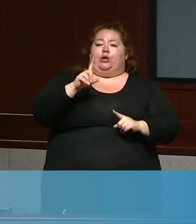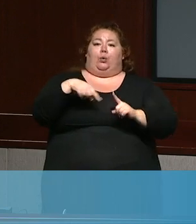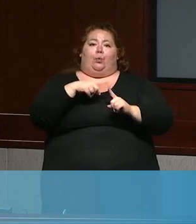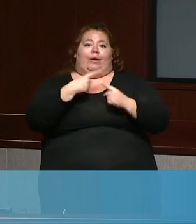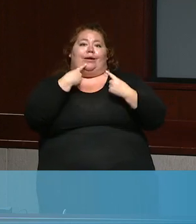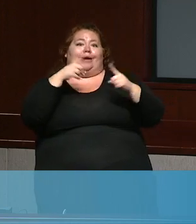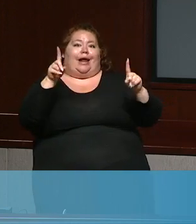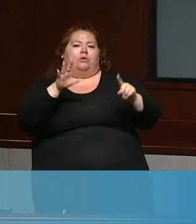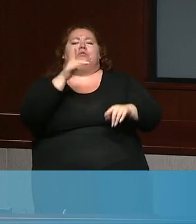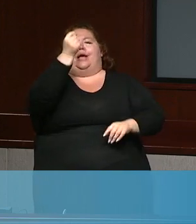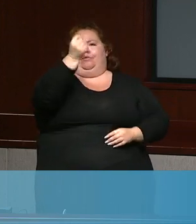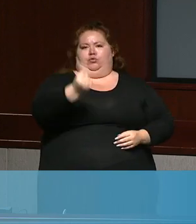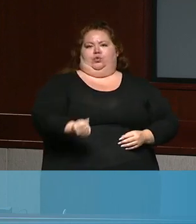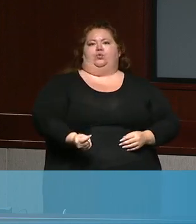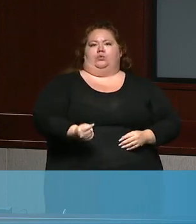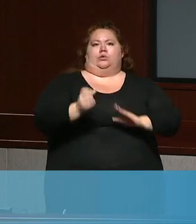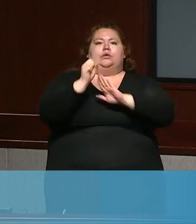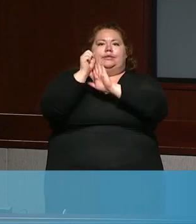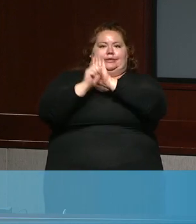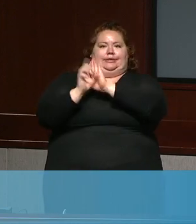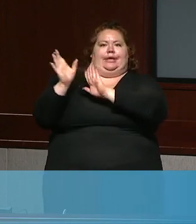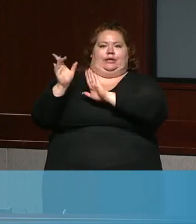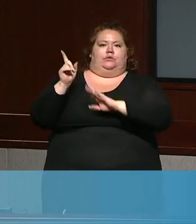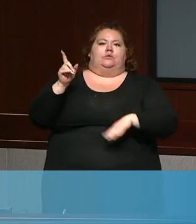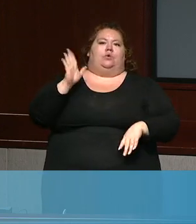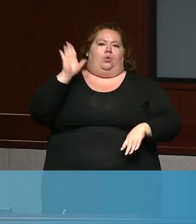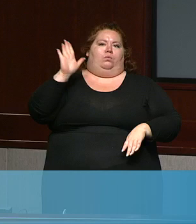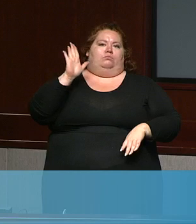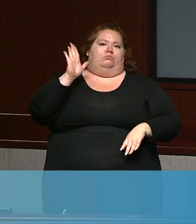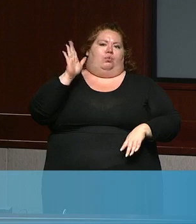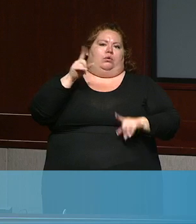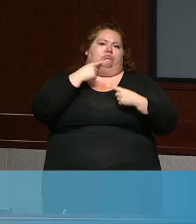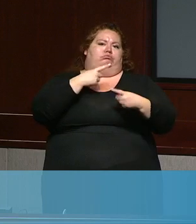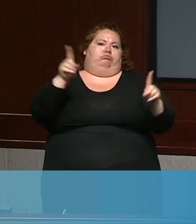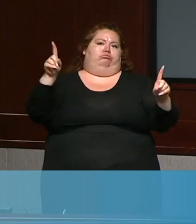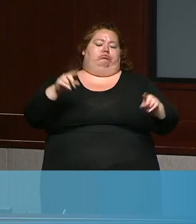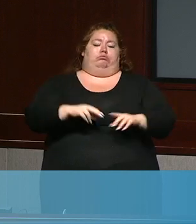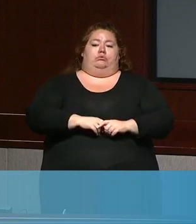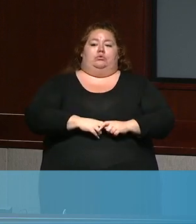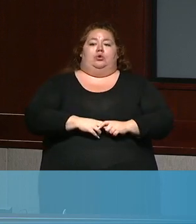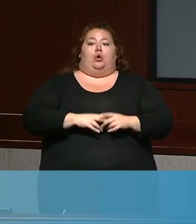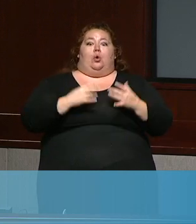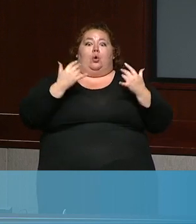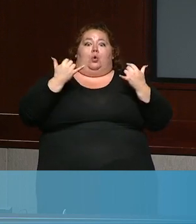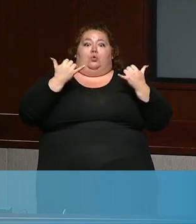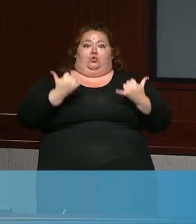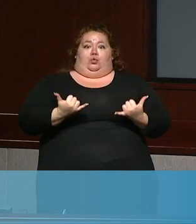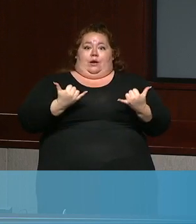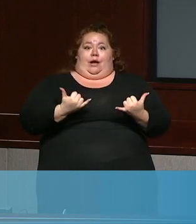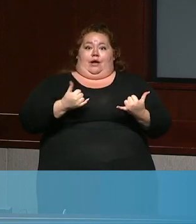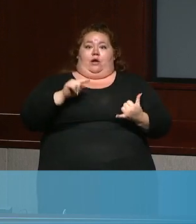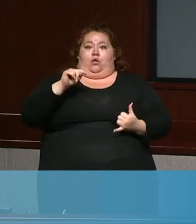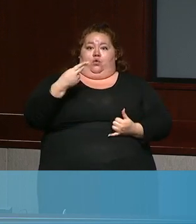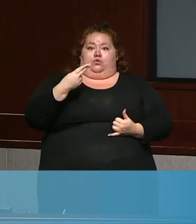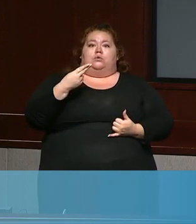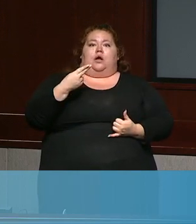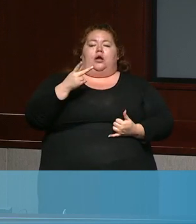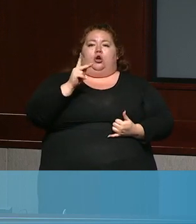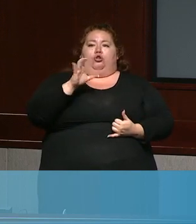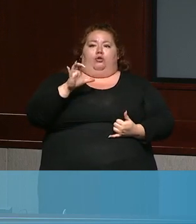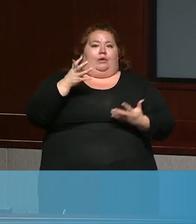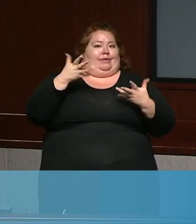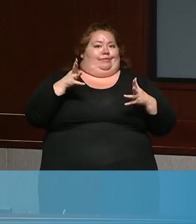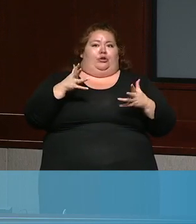Tuesday. With that said, today, Kern County is meeting all the state's requirements to move into the next